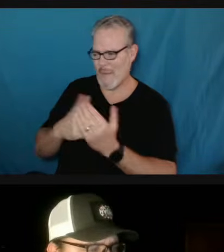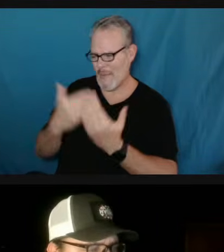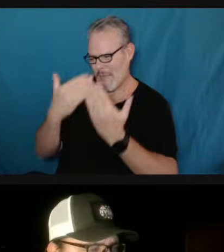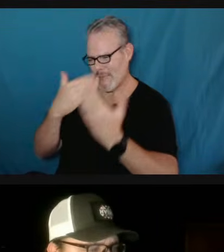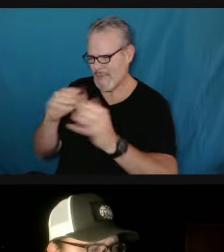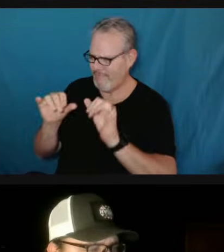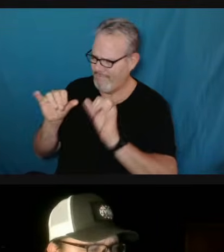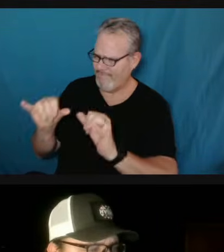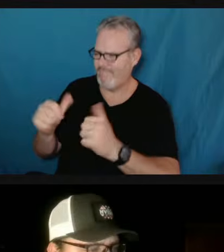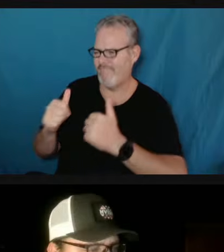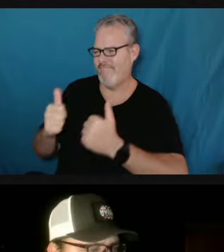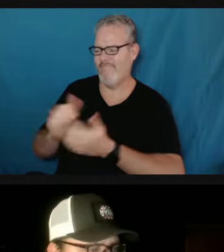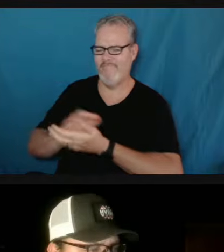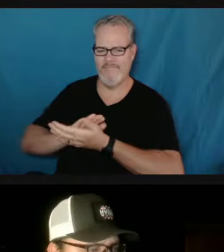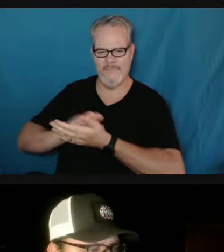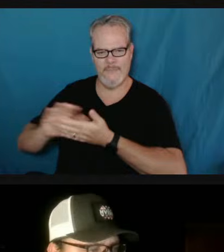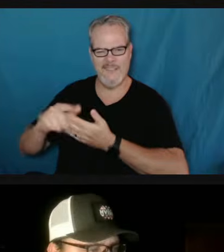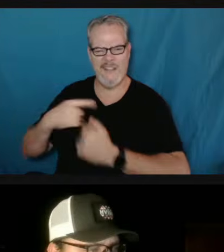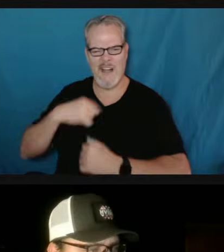somehow.